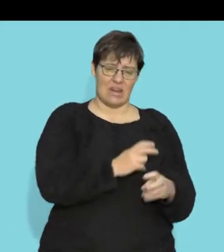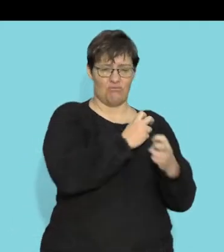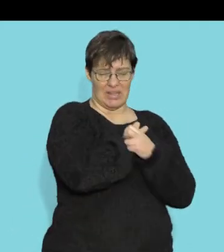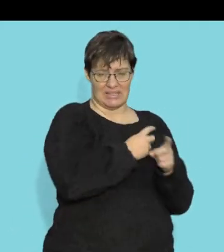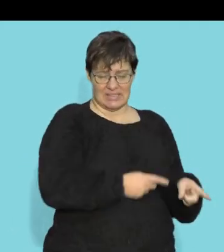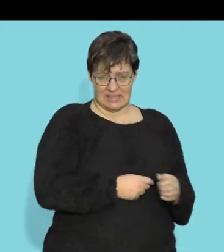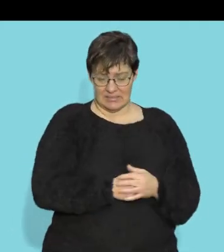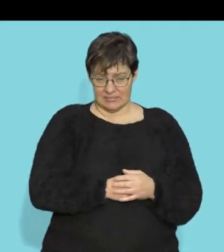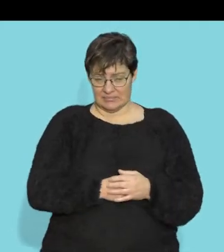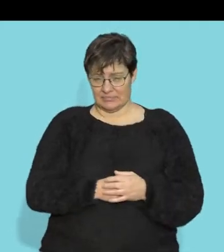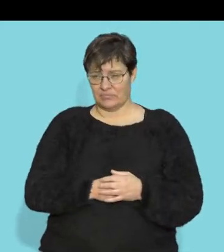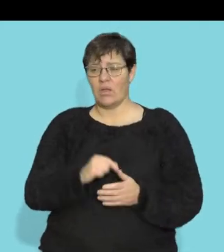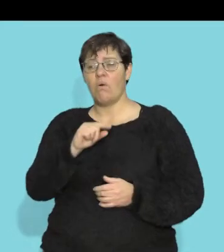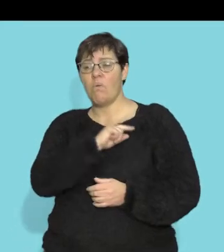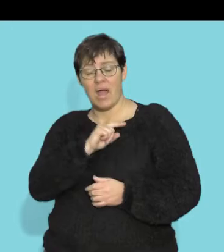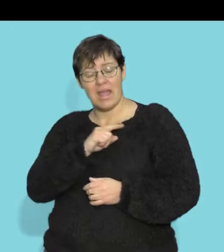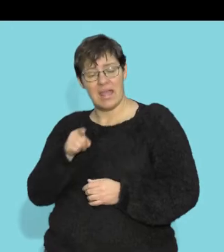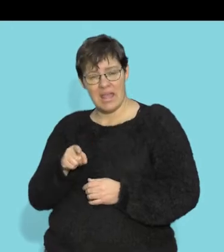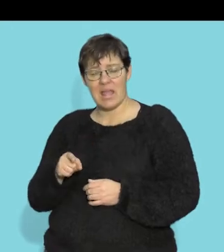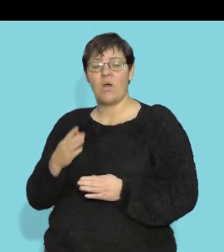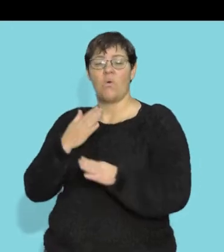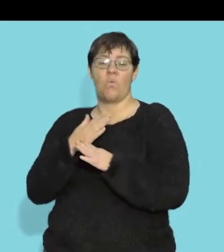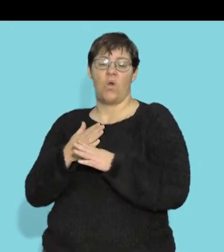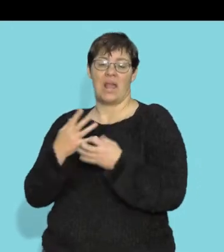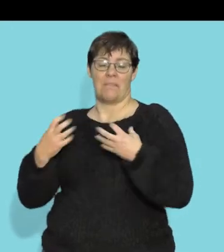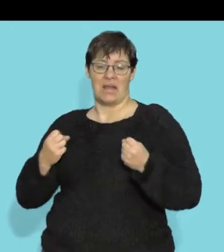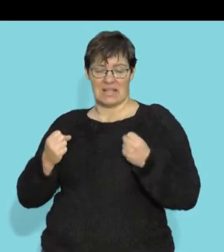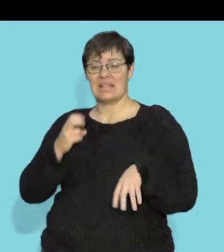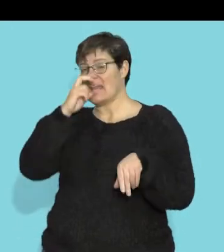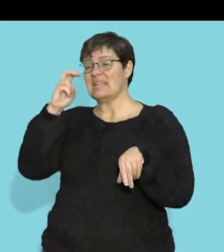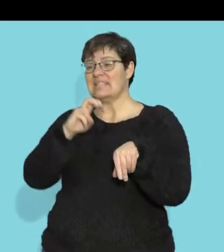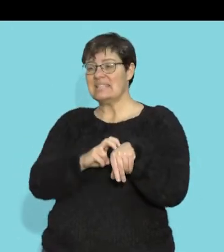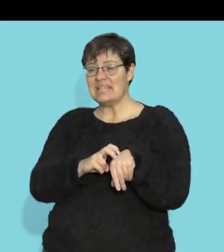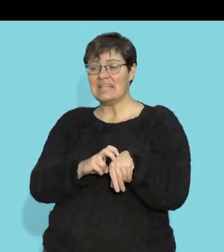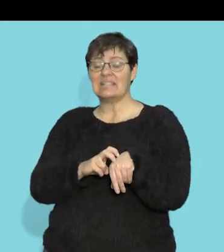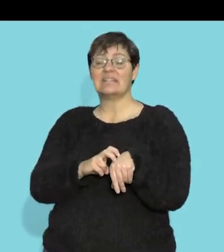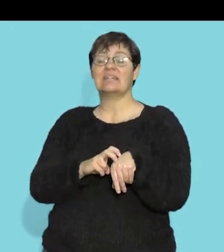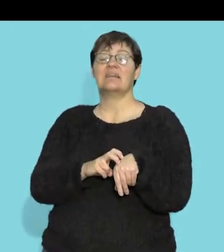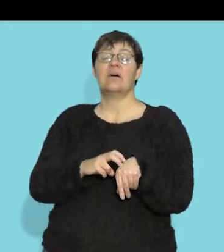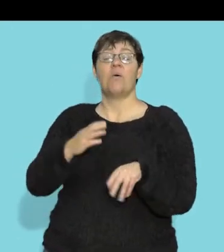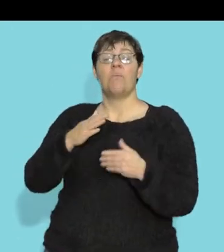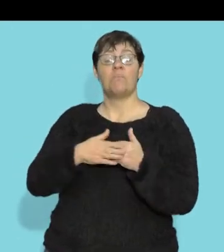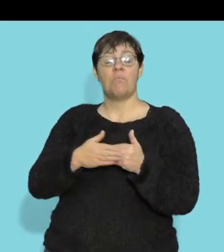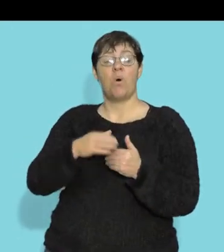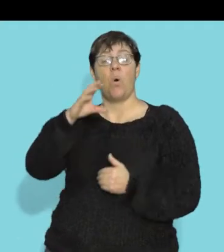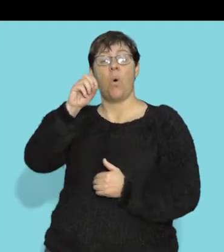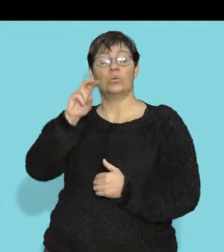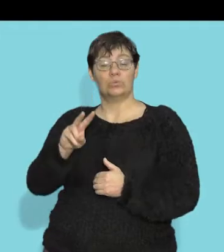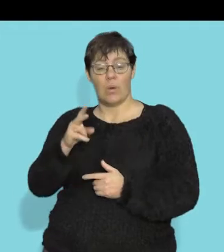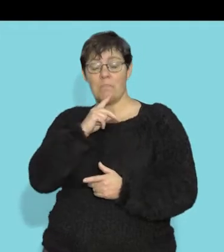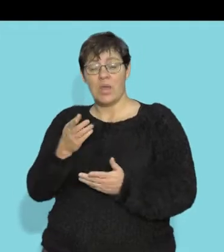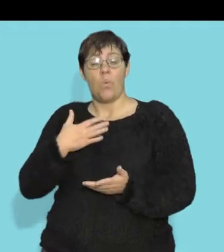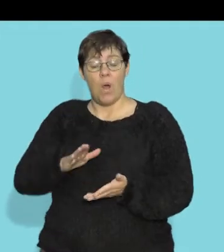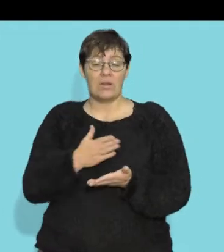did at rest. This is because working muscles need extra oxygen to release more